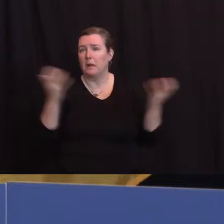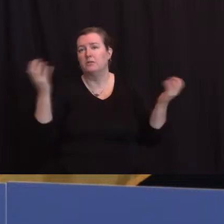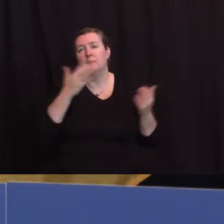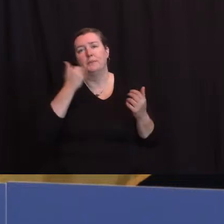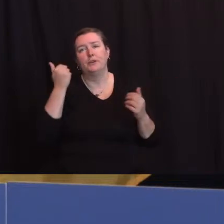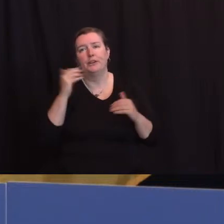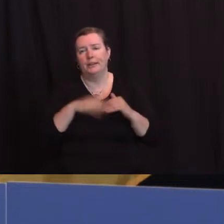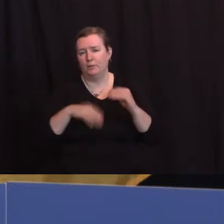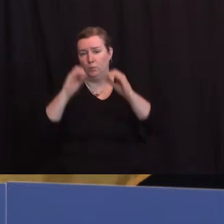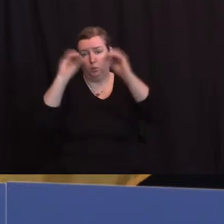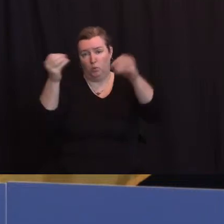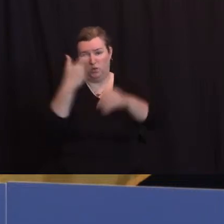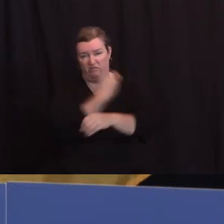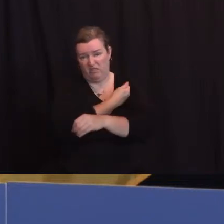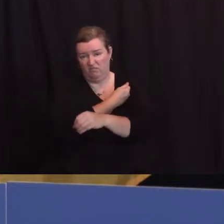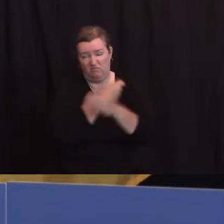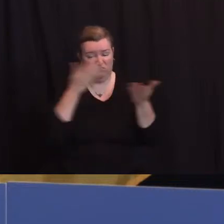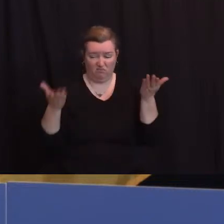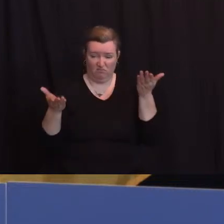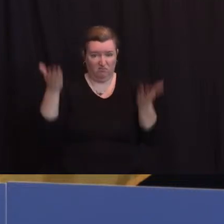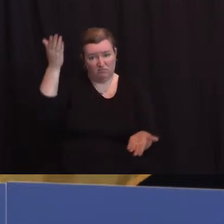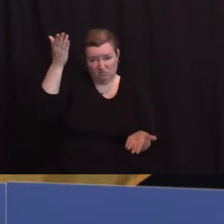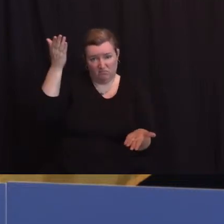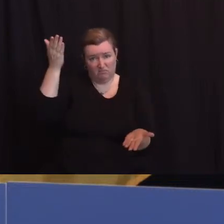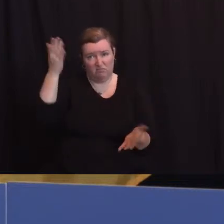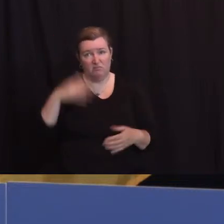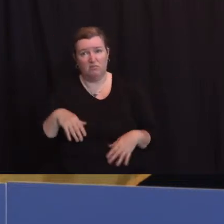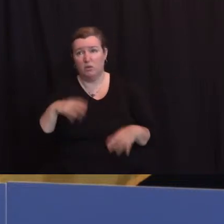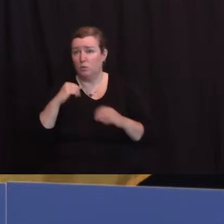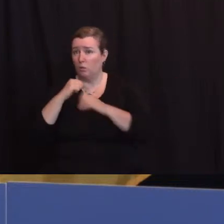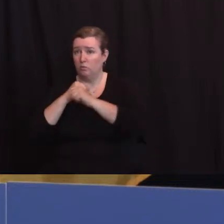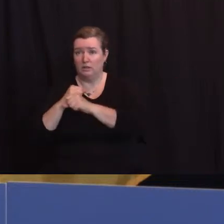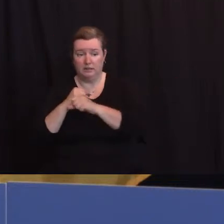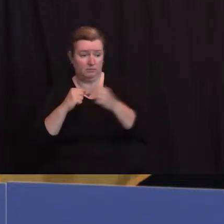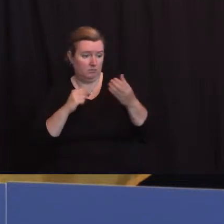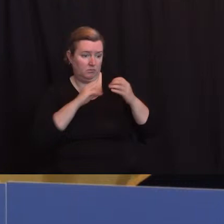at all, where you have zero protection against the vaccine. So that's why,